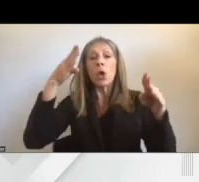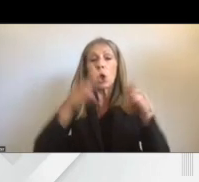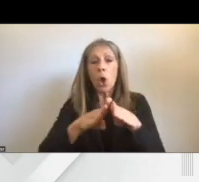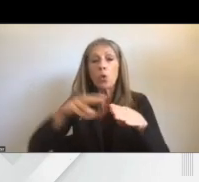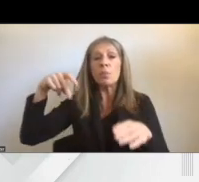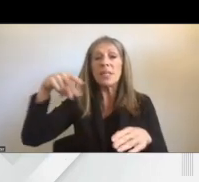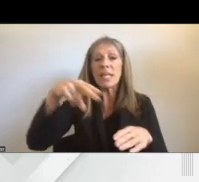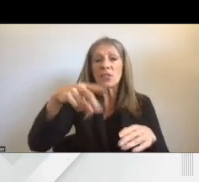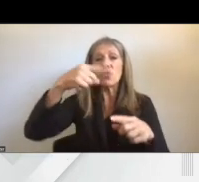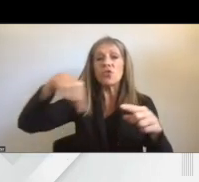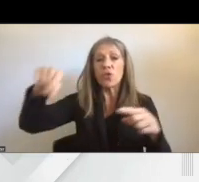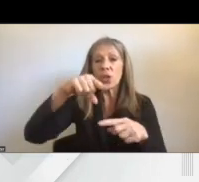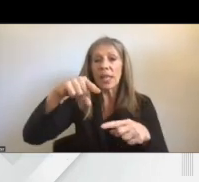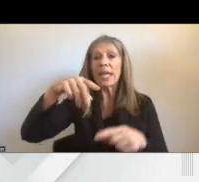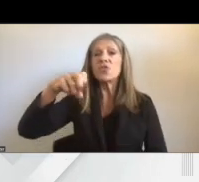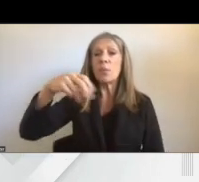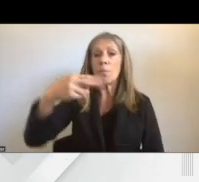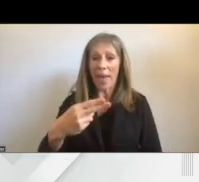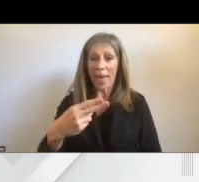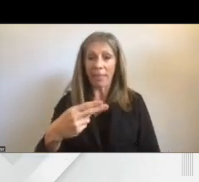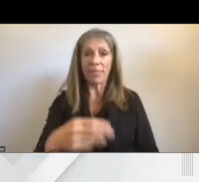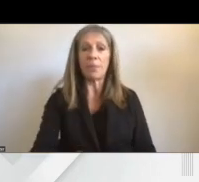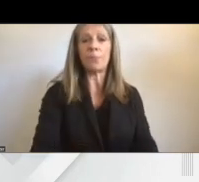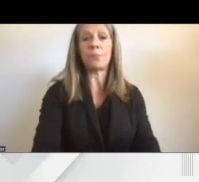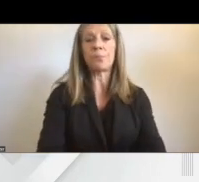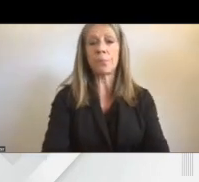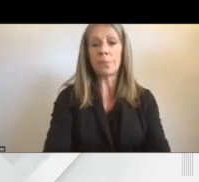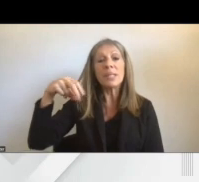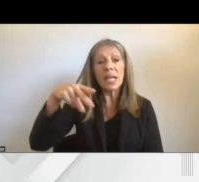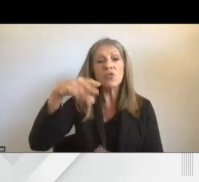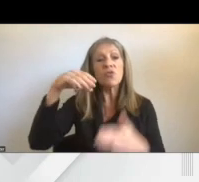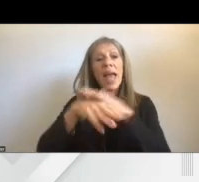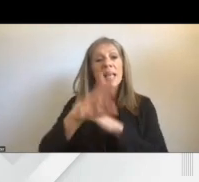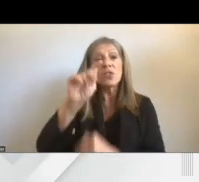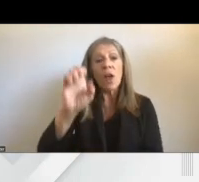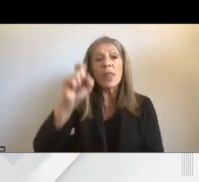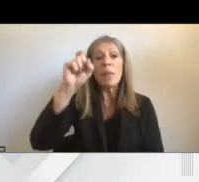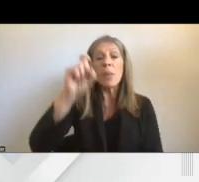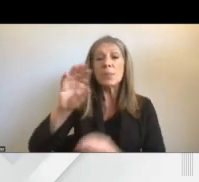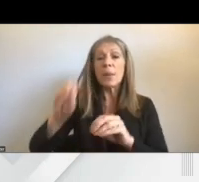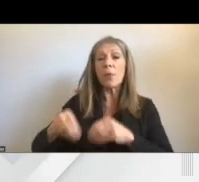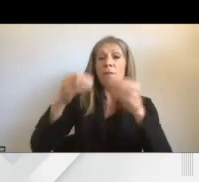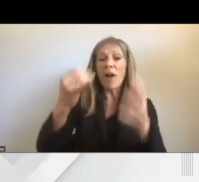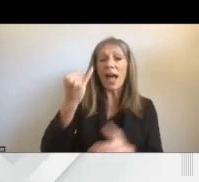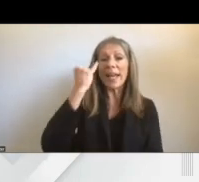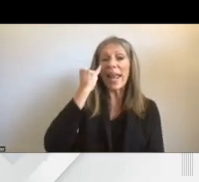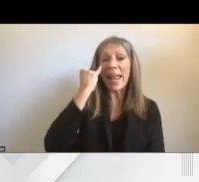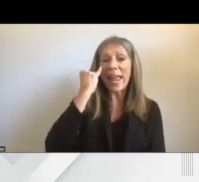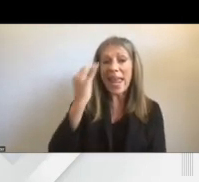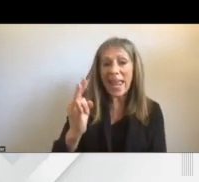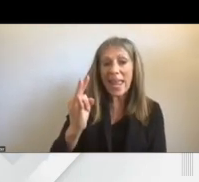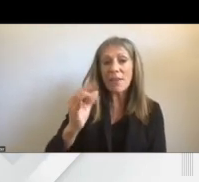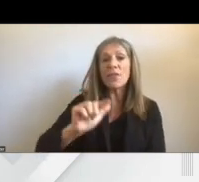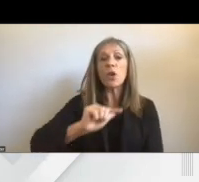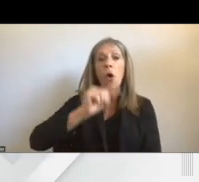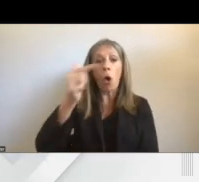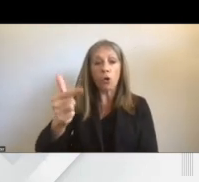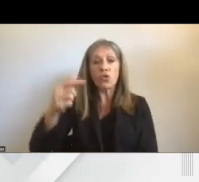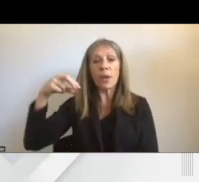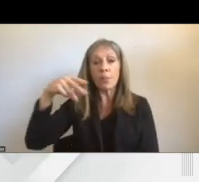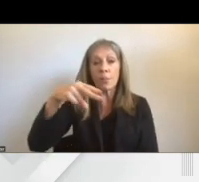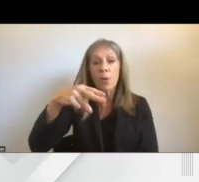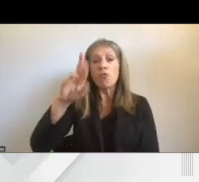that precedes a closed sidewalk, reduces the need for pedestrians to retrace their steps or attempt to cross a roadway